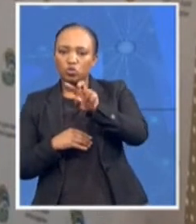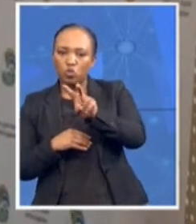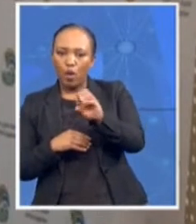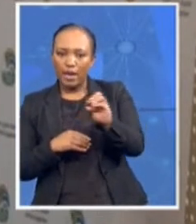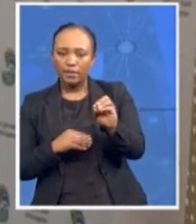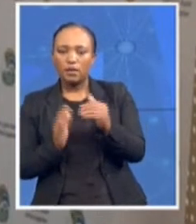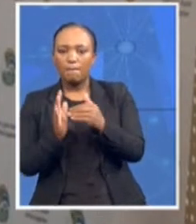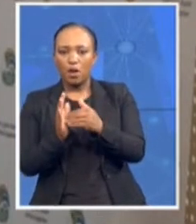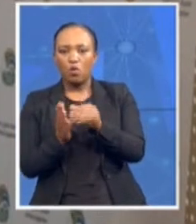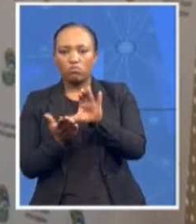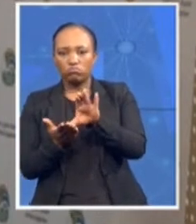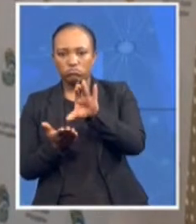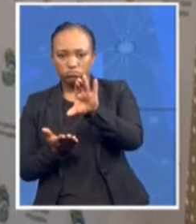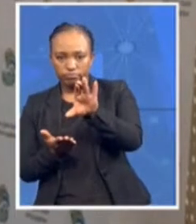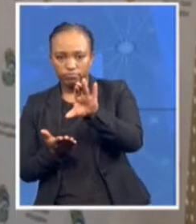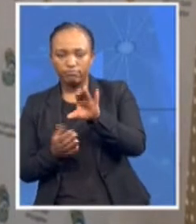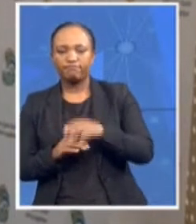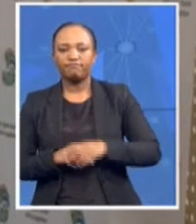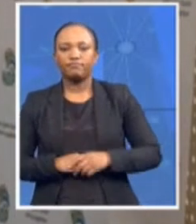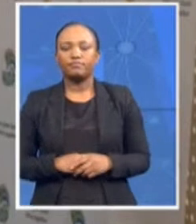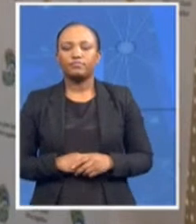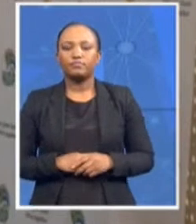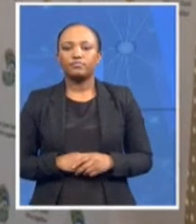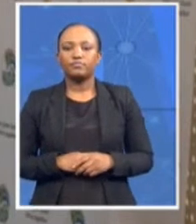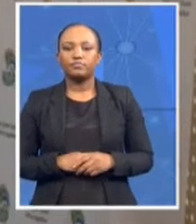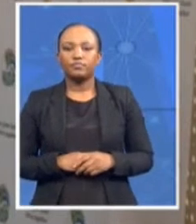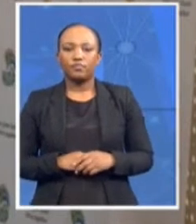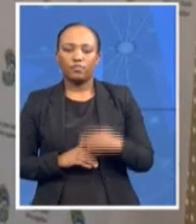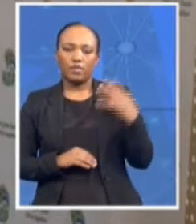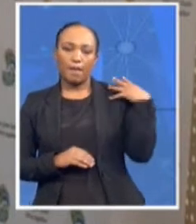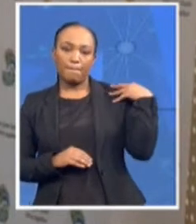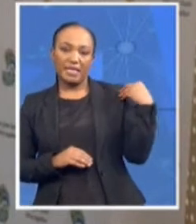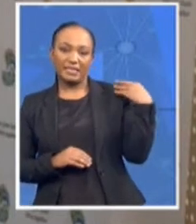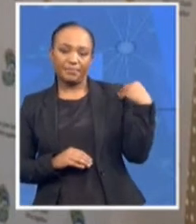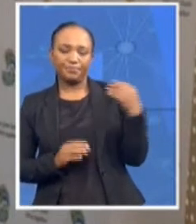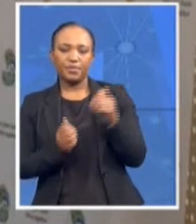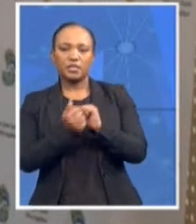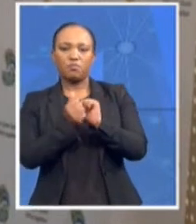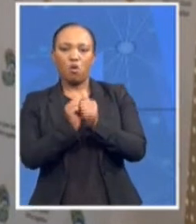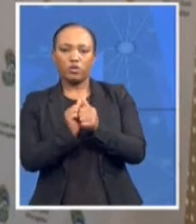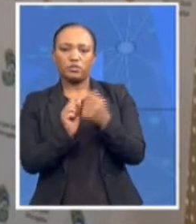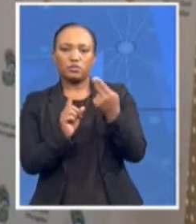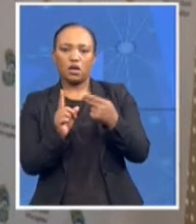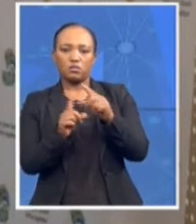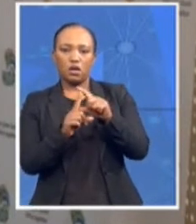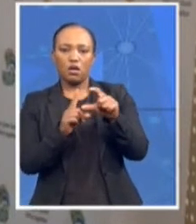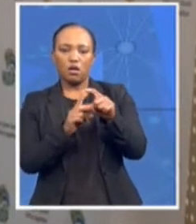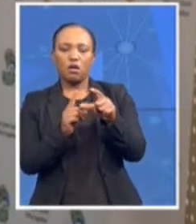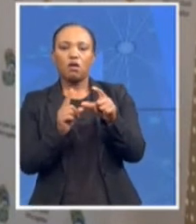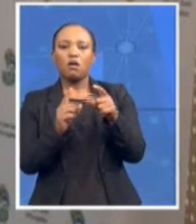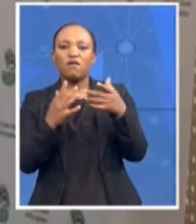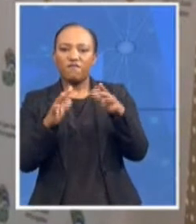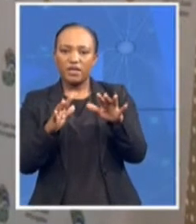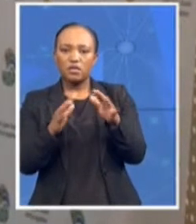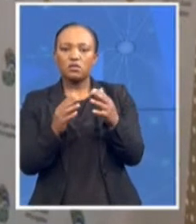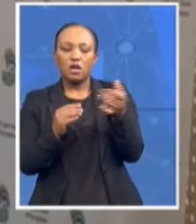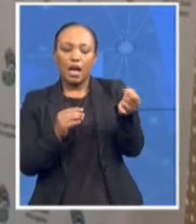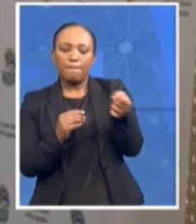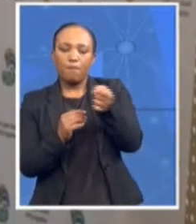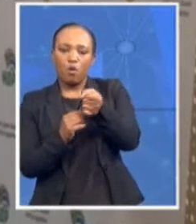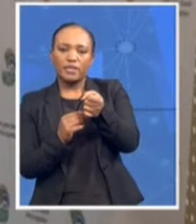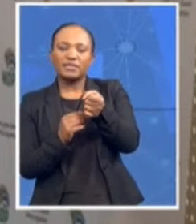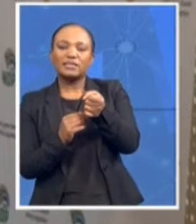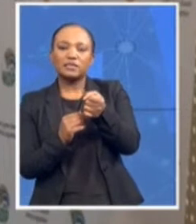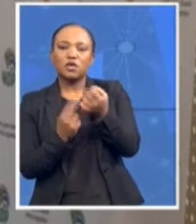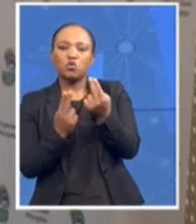The Minister of Sports, Arts and Culture appointed a new council on the 1st of January 2021, and